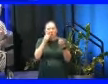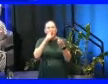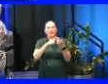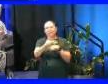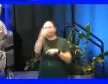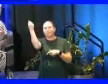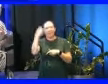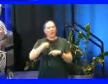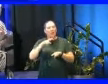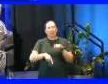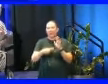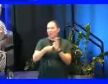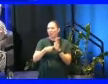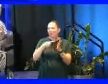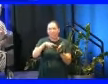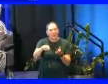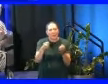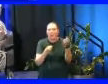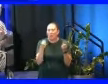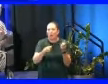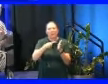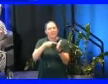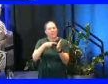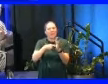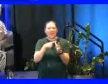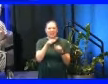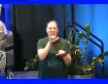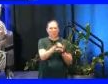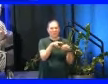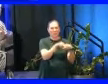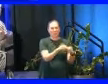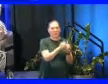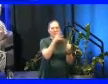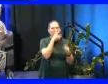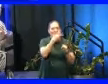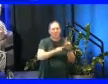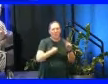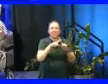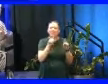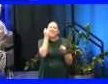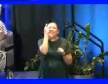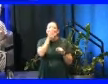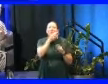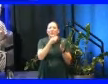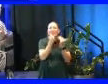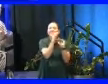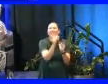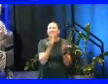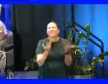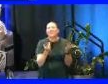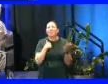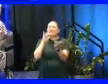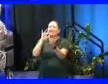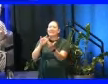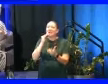because I couldn't pay the car note. And then I stayed with my mom for 2 months, and that didn't go well because she's on a fixed income. So I reached out to